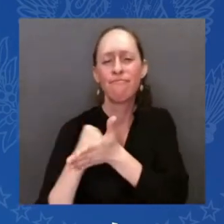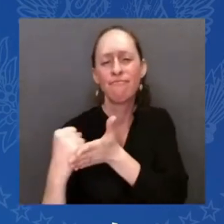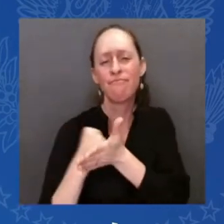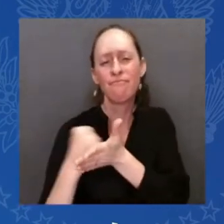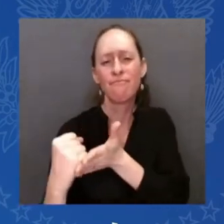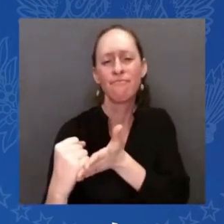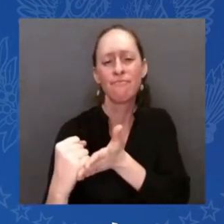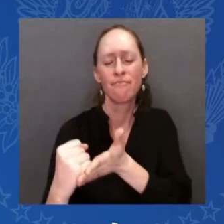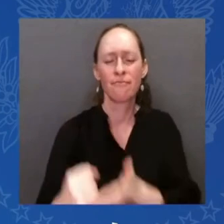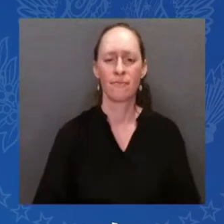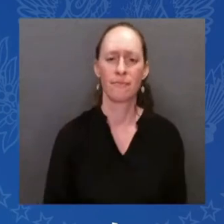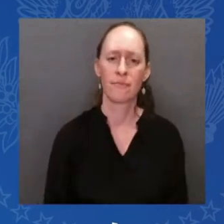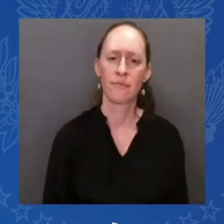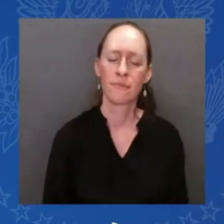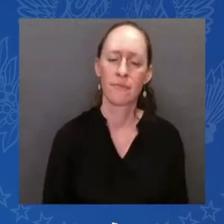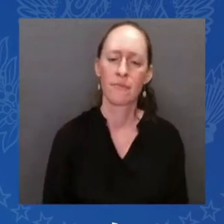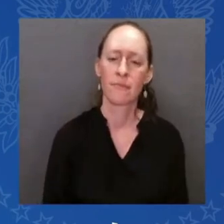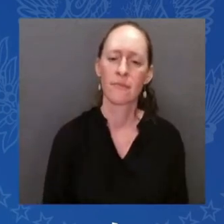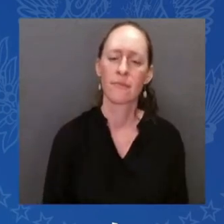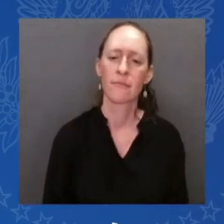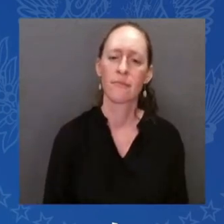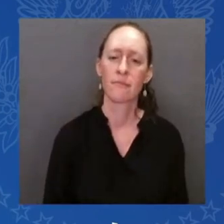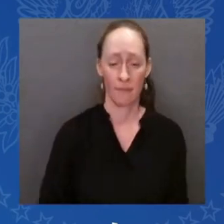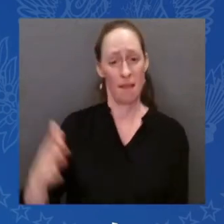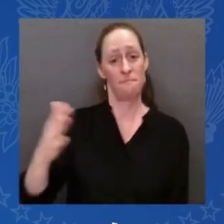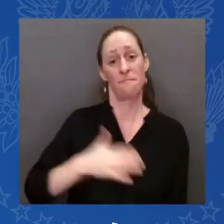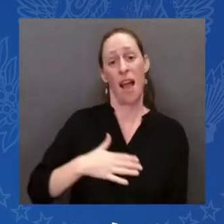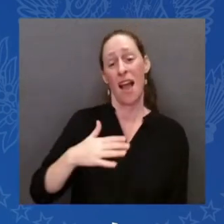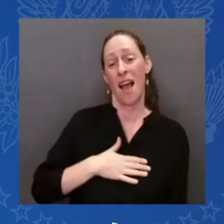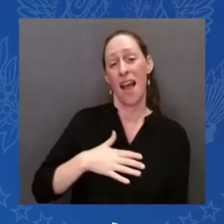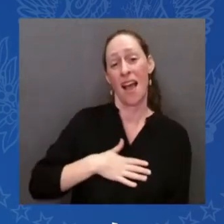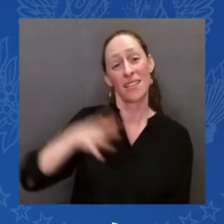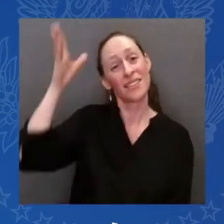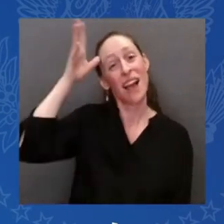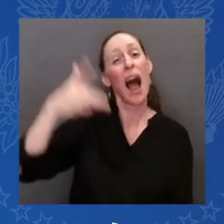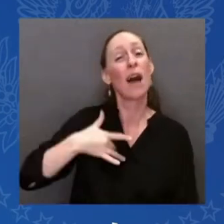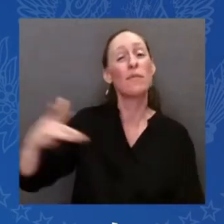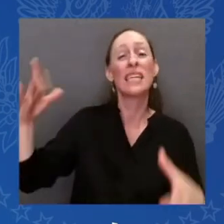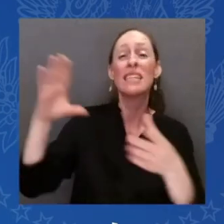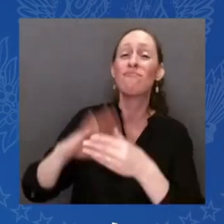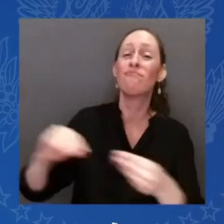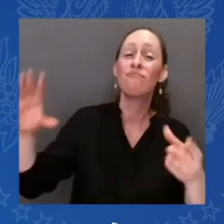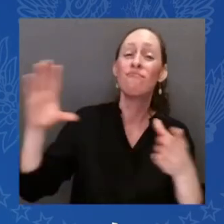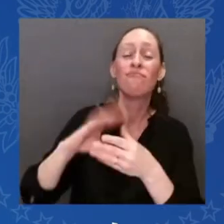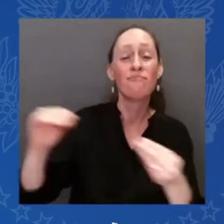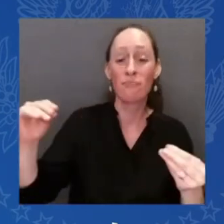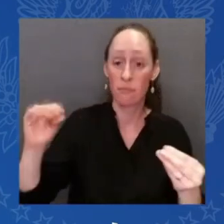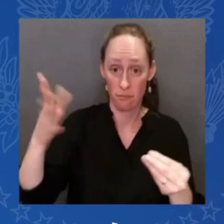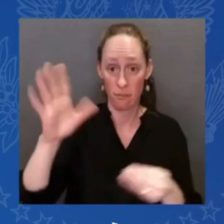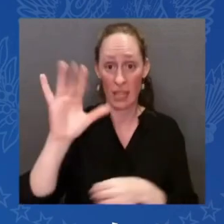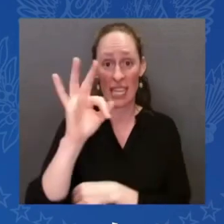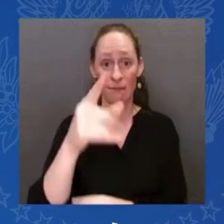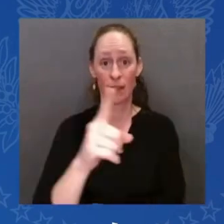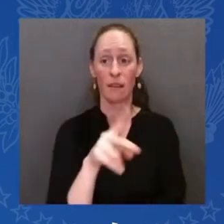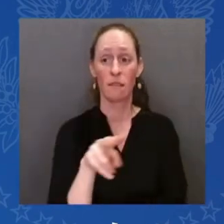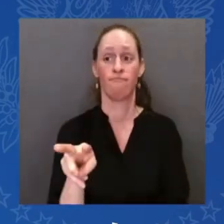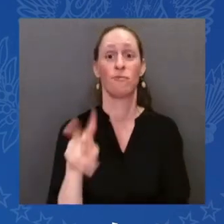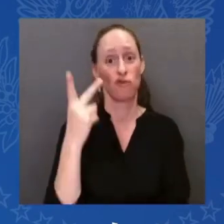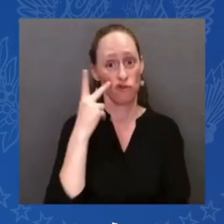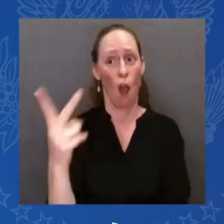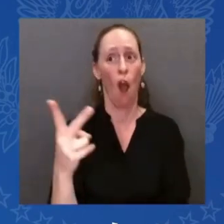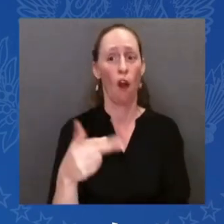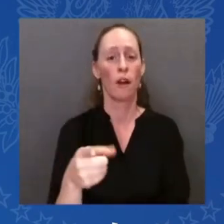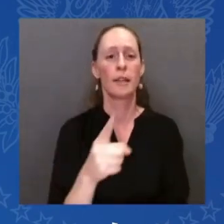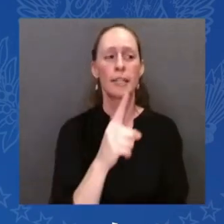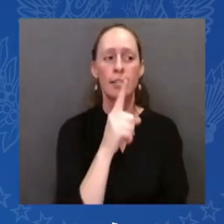generation. Silence is complicity. And we will not be silent, period.